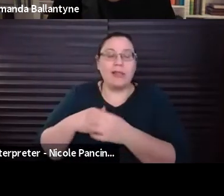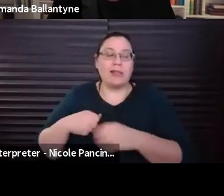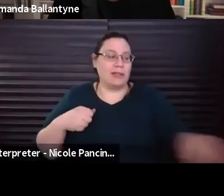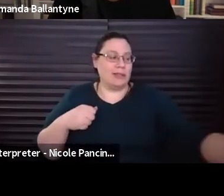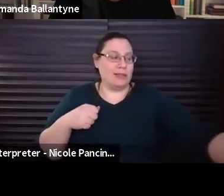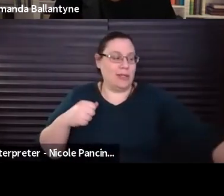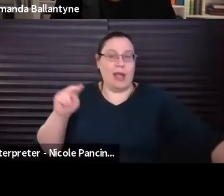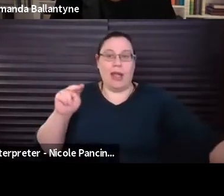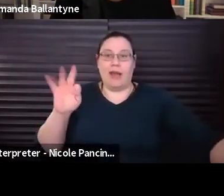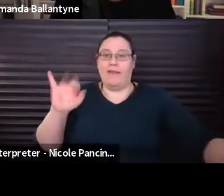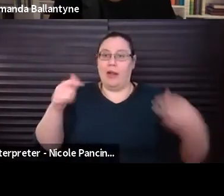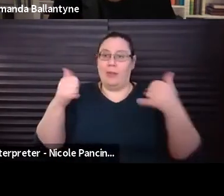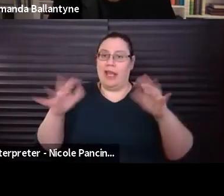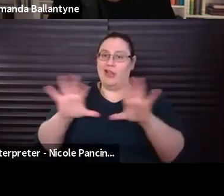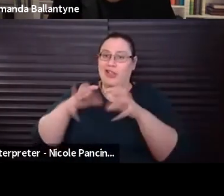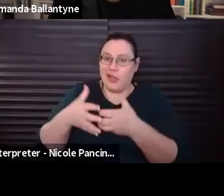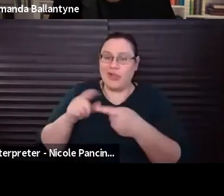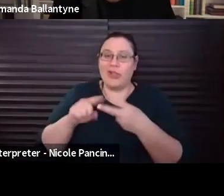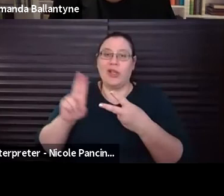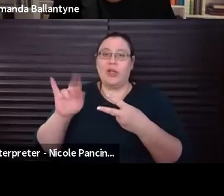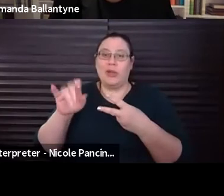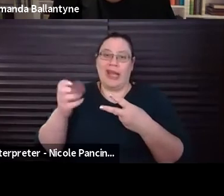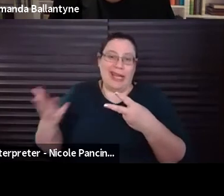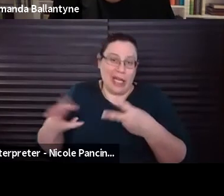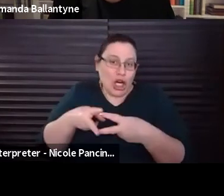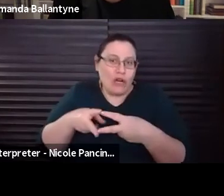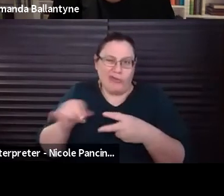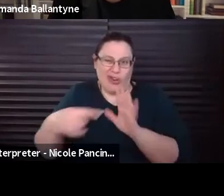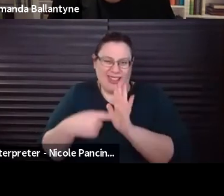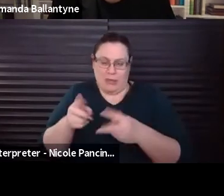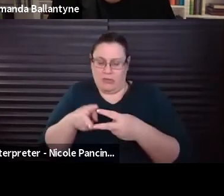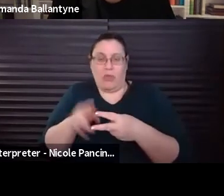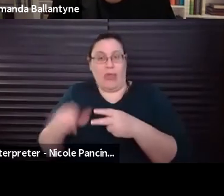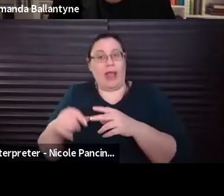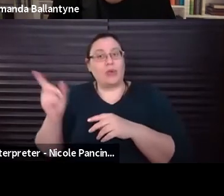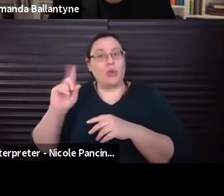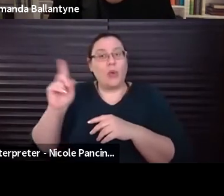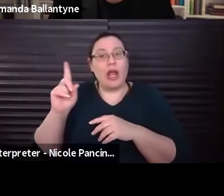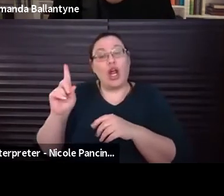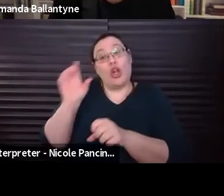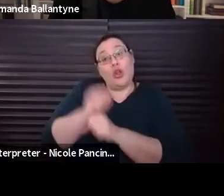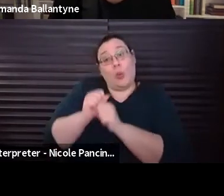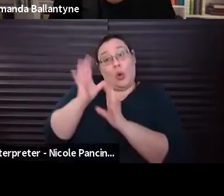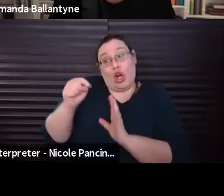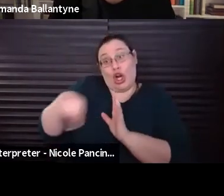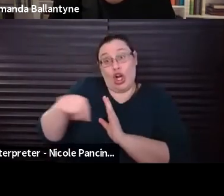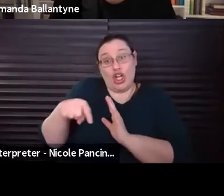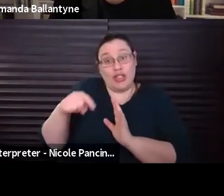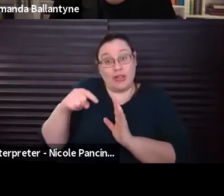Players Association example, the Unite Here example. These are cases where the workers actually said it